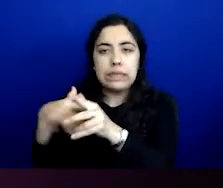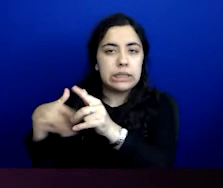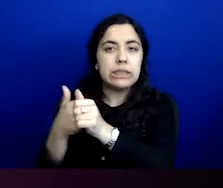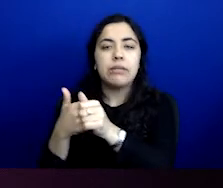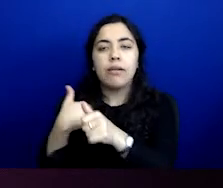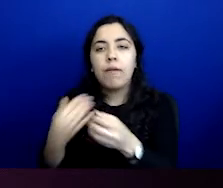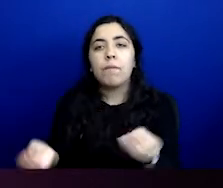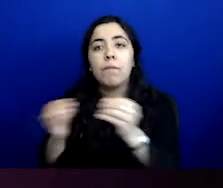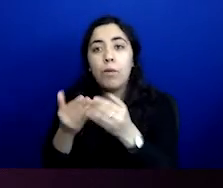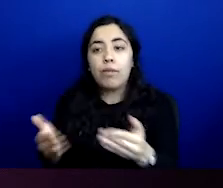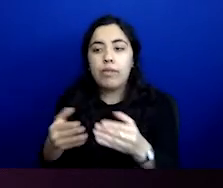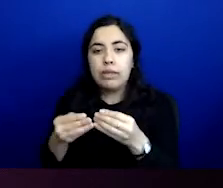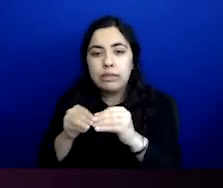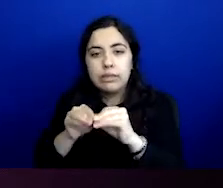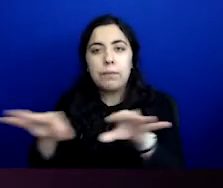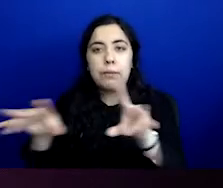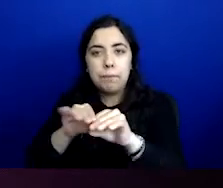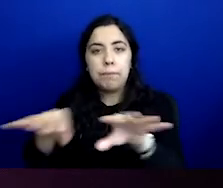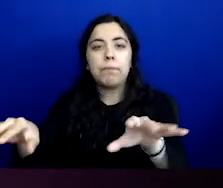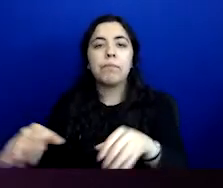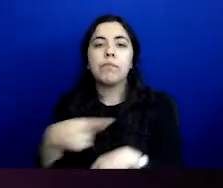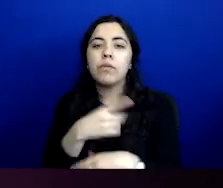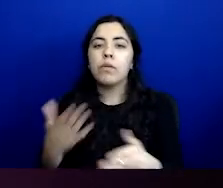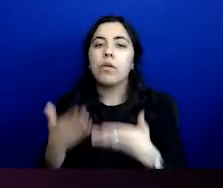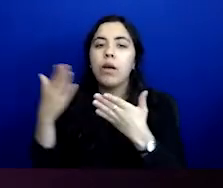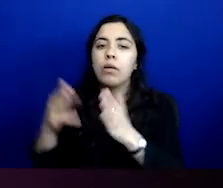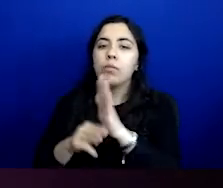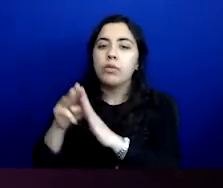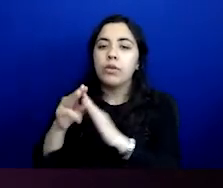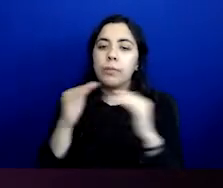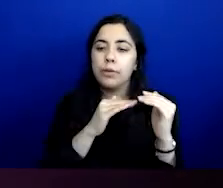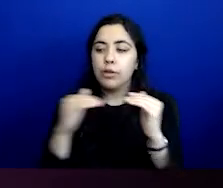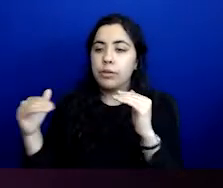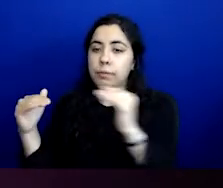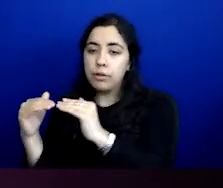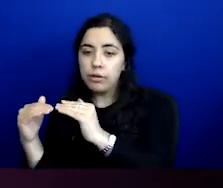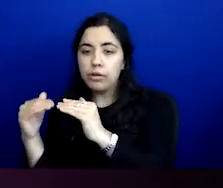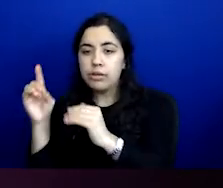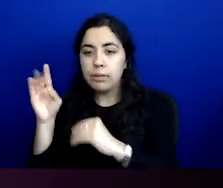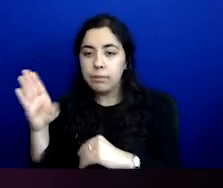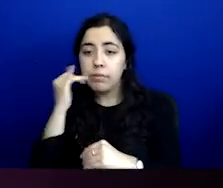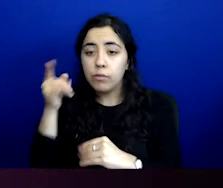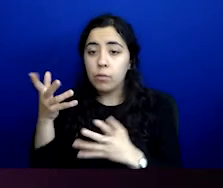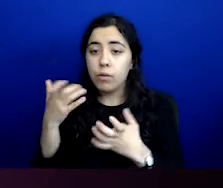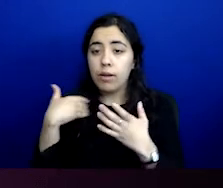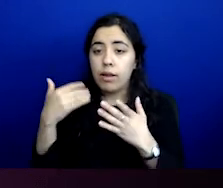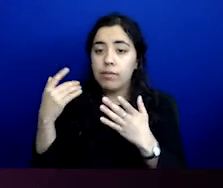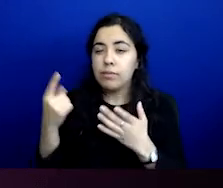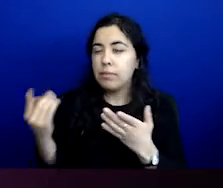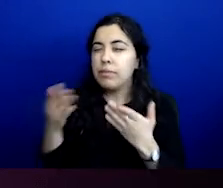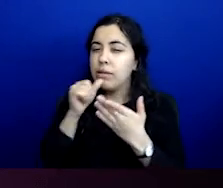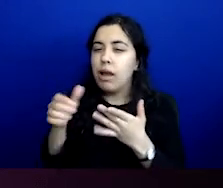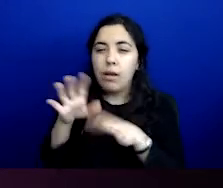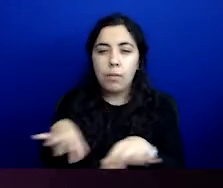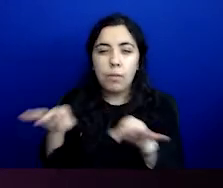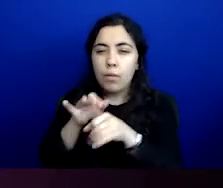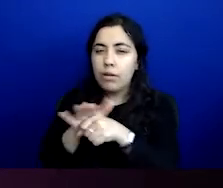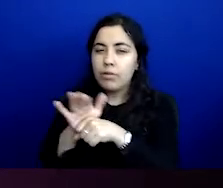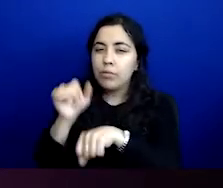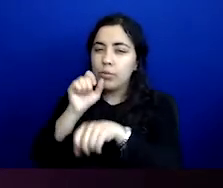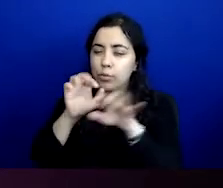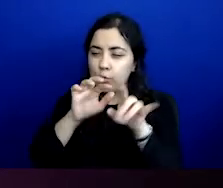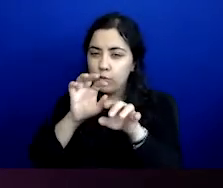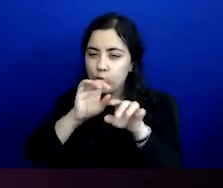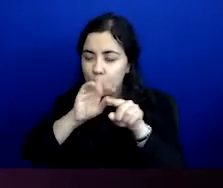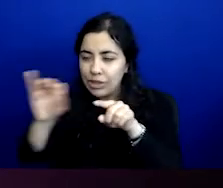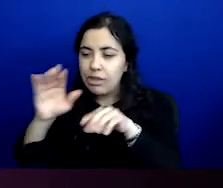So Ceramic Network offers a mature peer-to-peer database. So if you want to have something that isn't important enough to be written on chain,